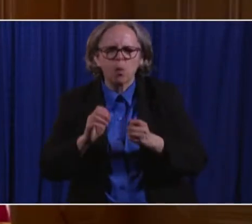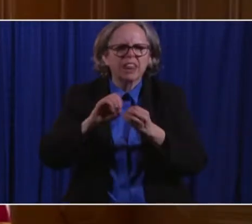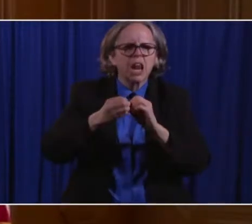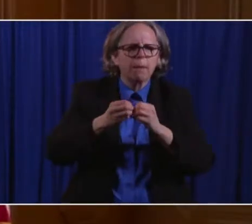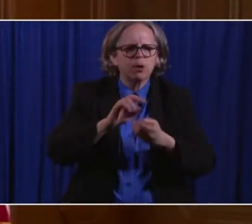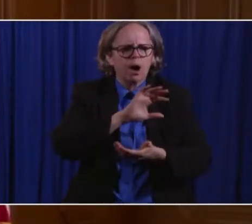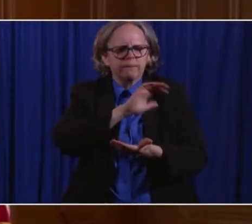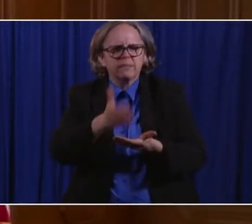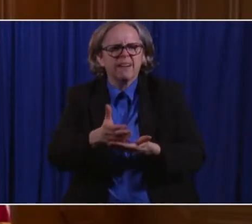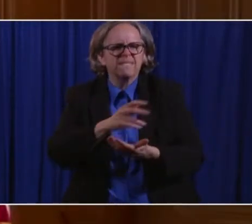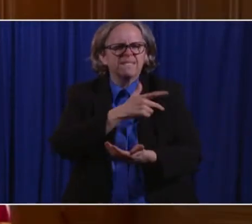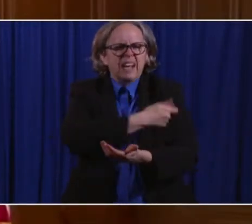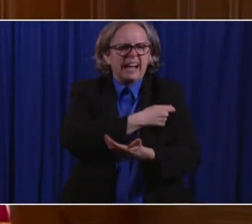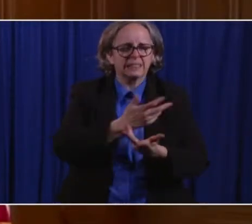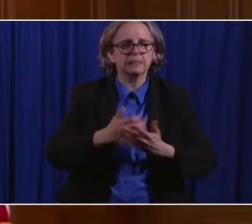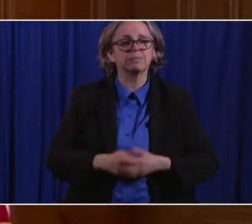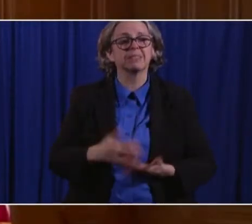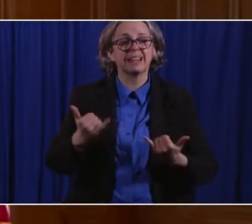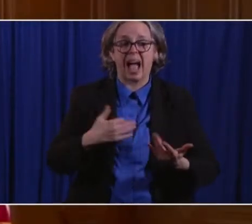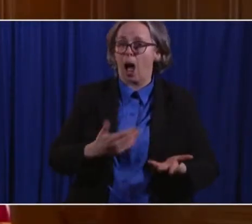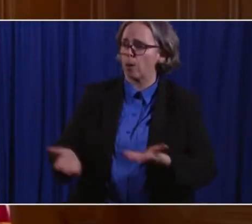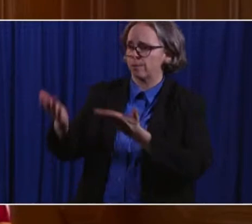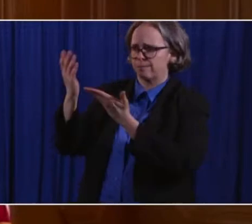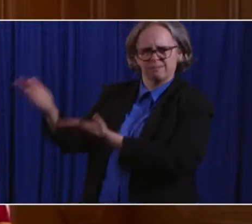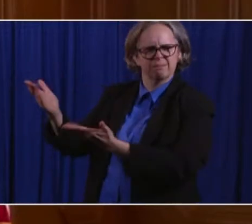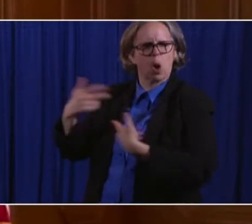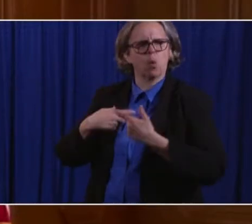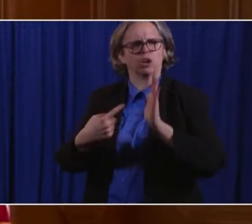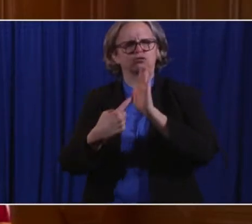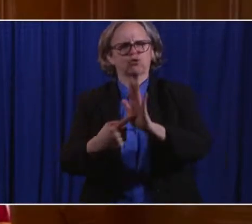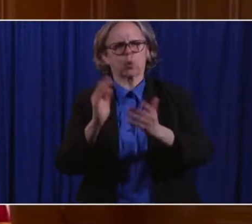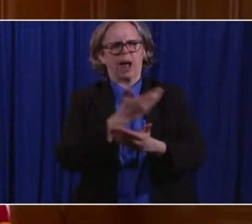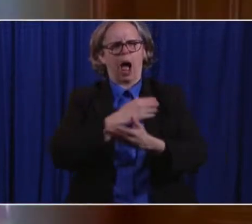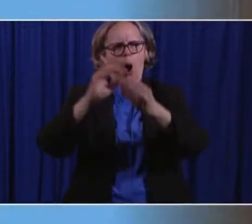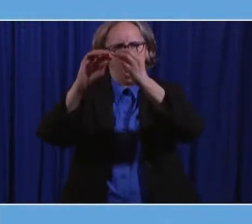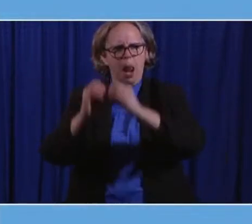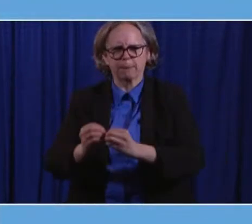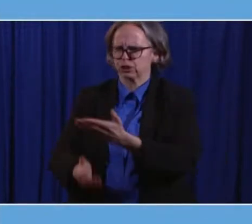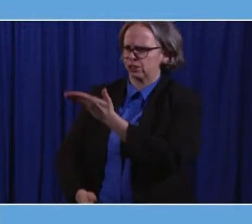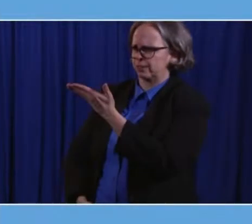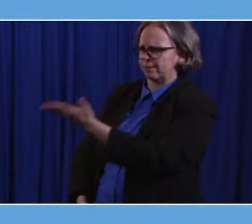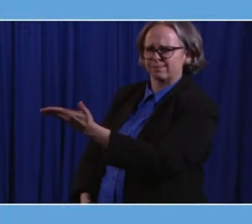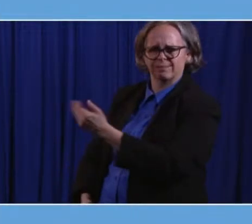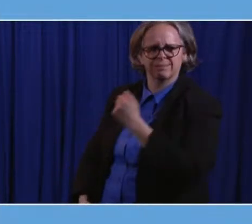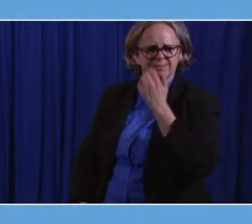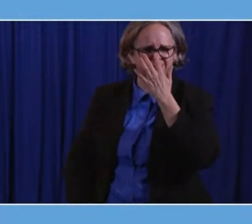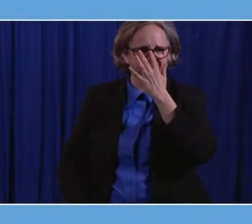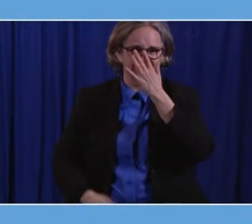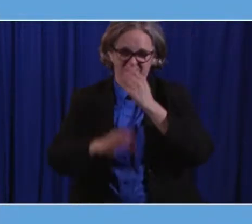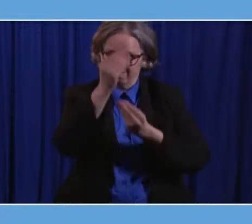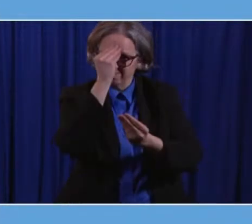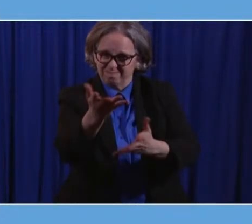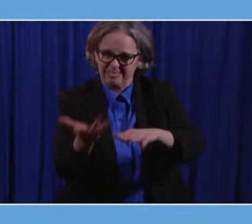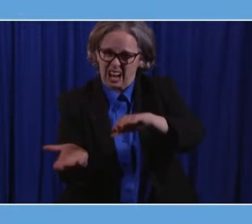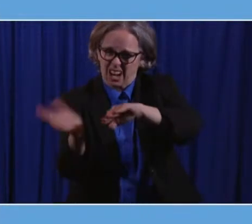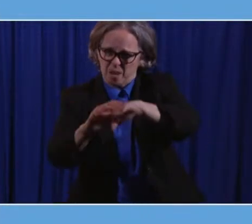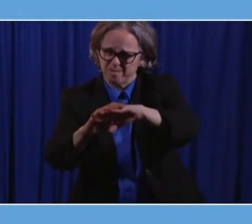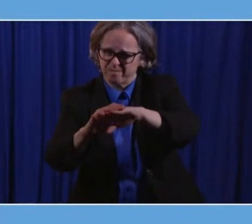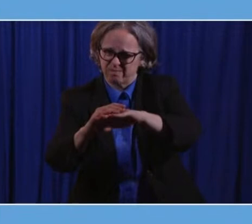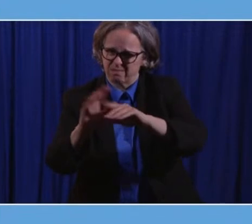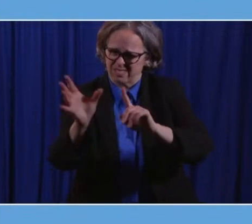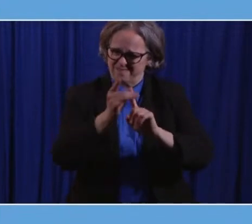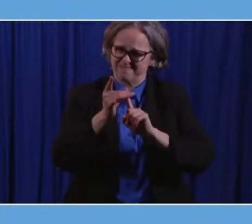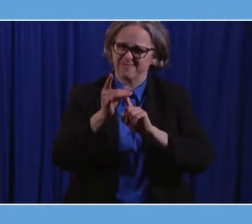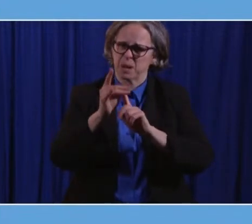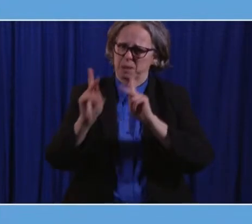the data. As you can see, we continue to see a significantly higher number in